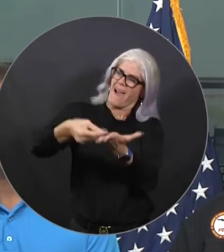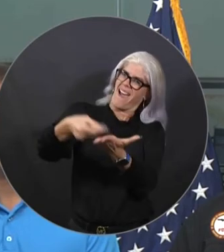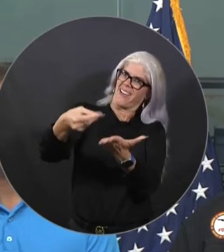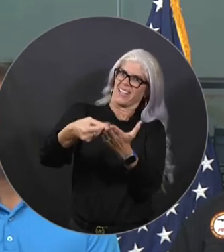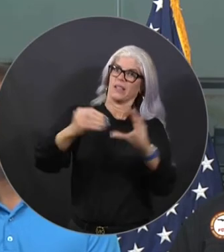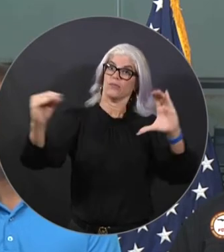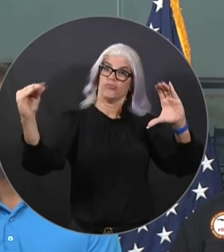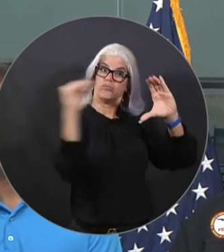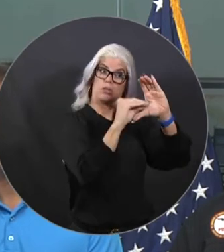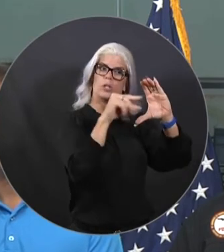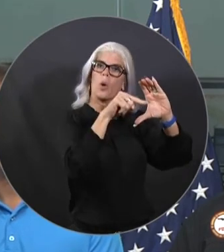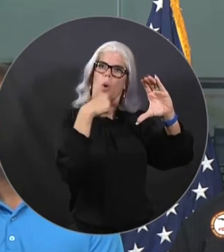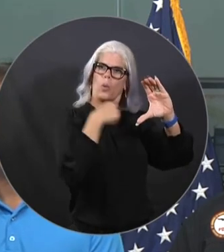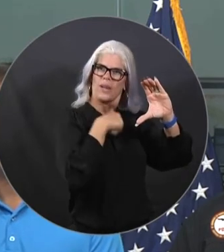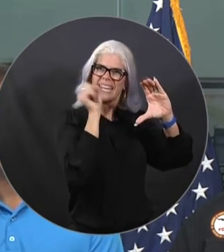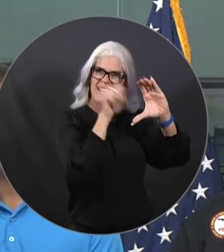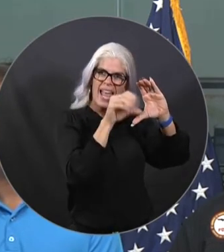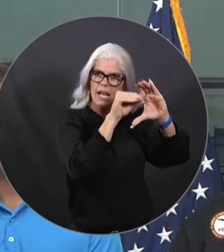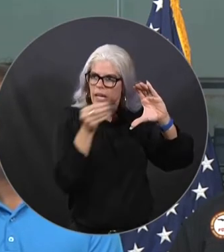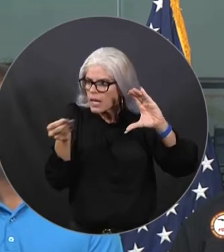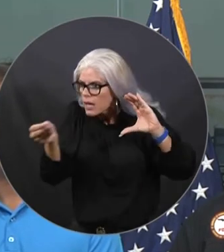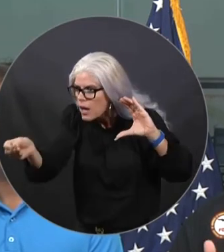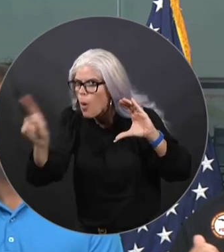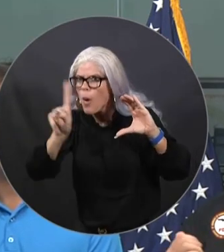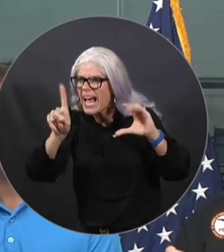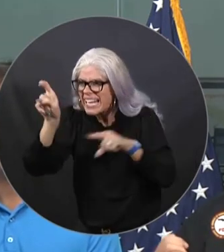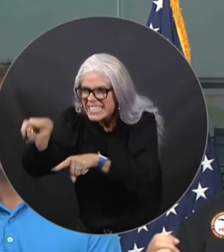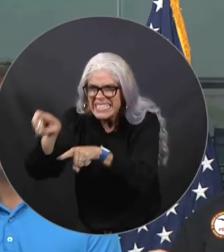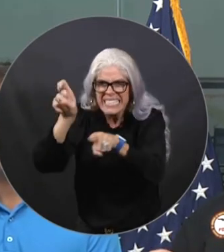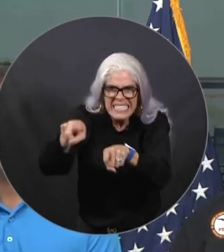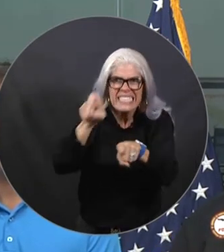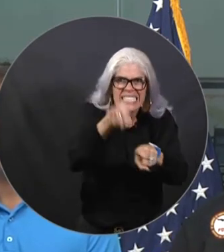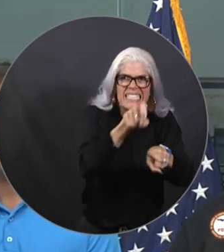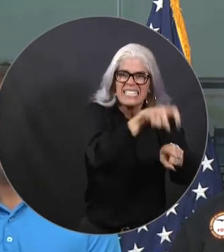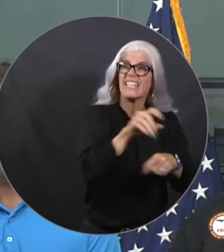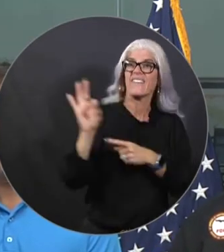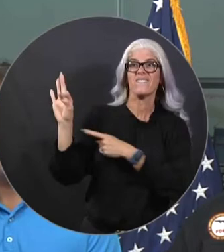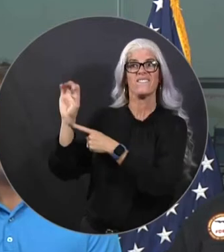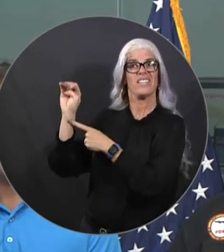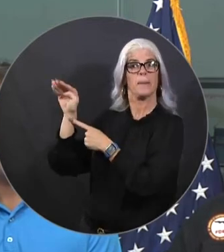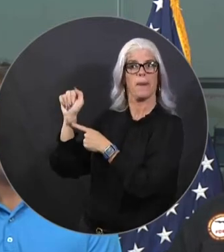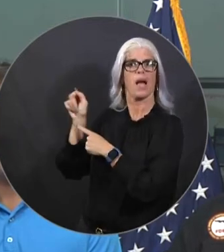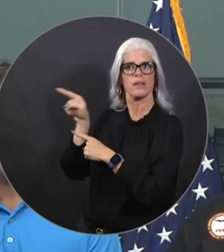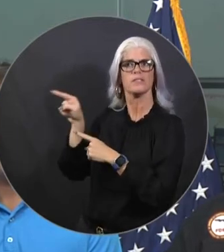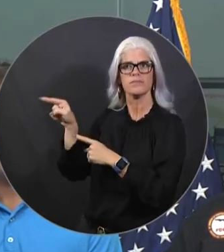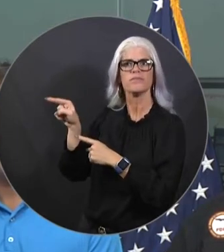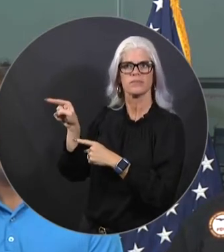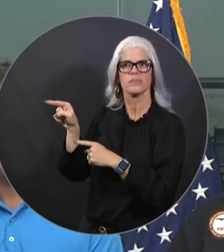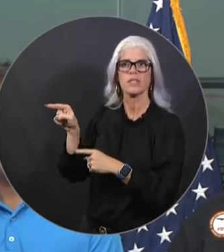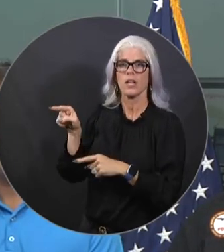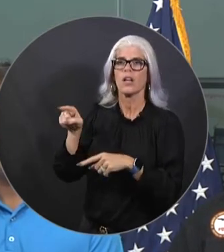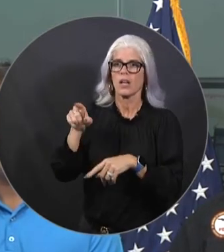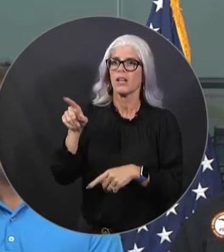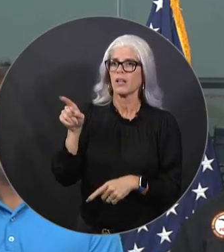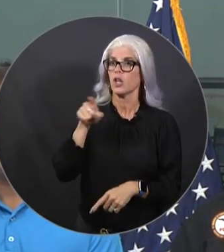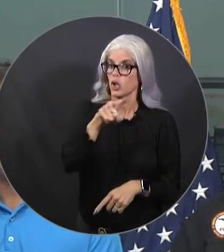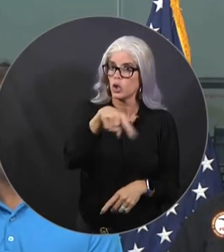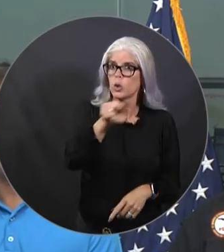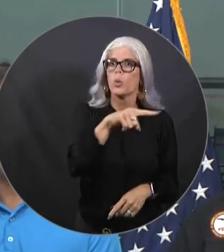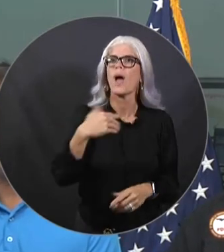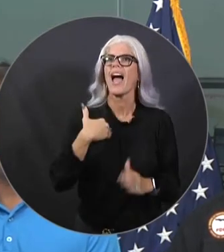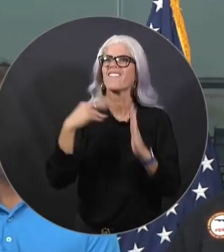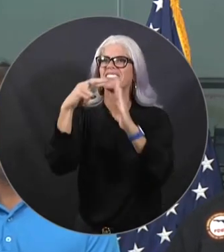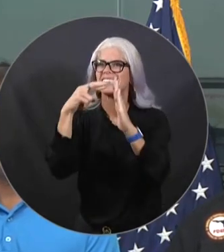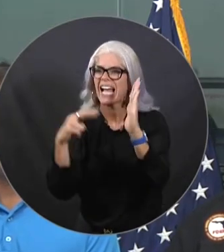that are a little bit more nimble with how they help people. You know, FEMA, you know, Gracia will say, you have statutes and you have regulations and you